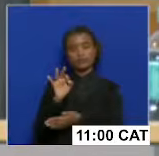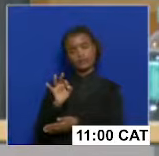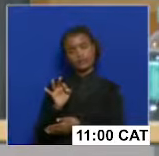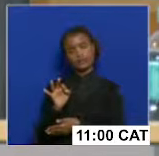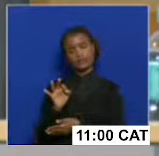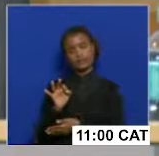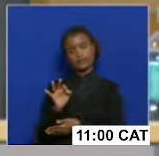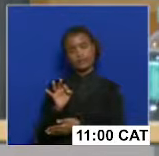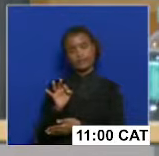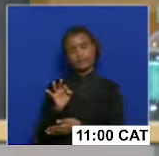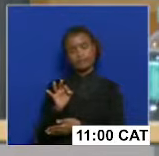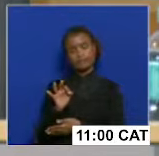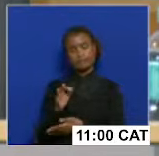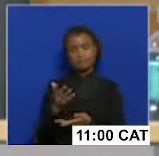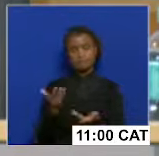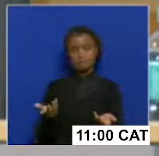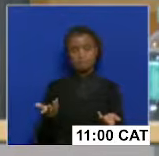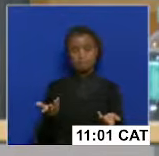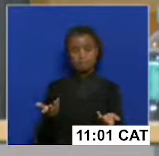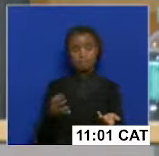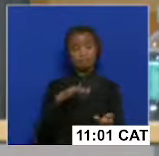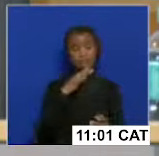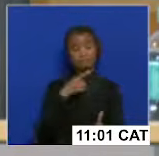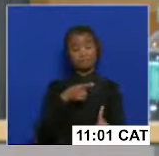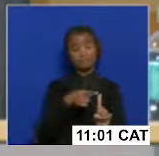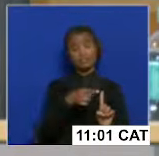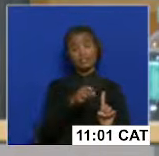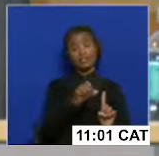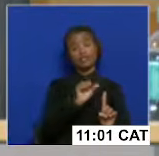So Officer Stolz gave you that form?